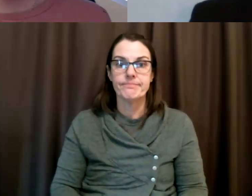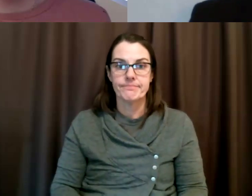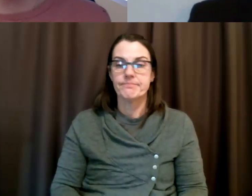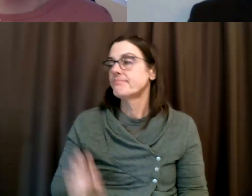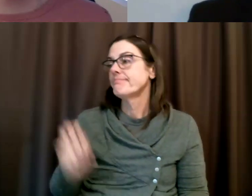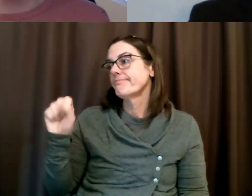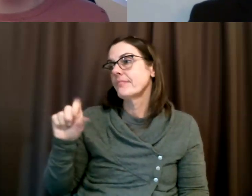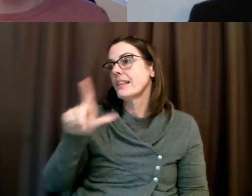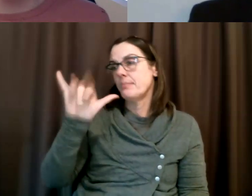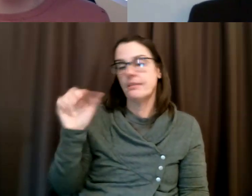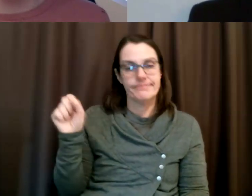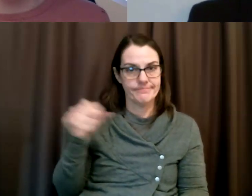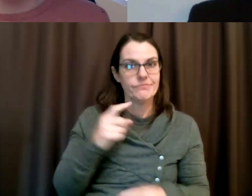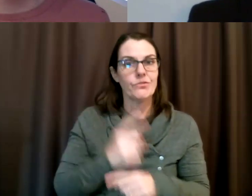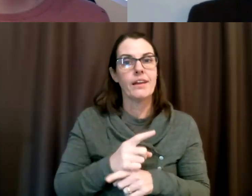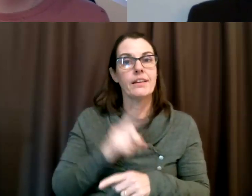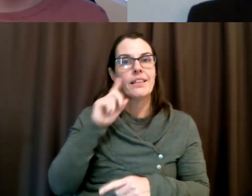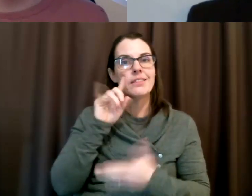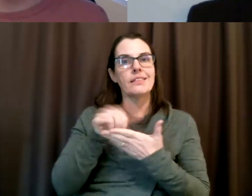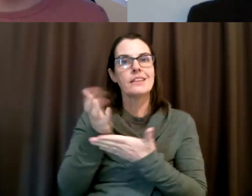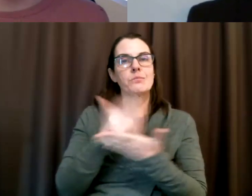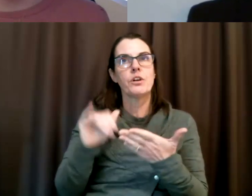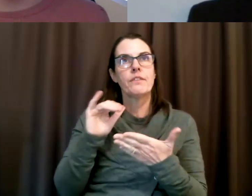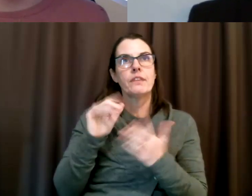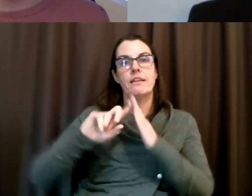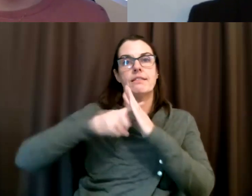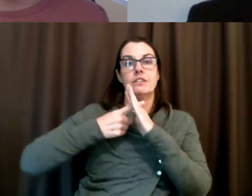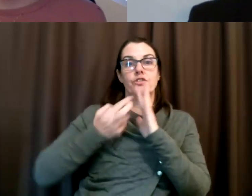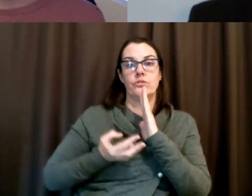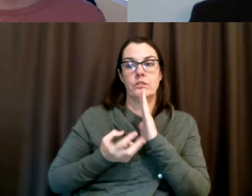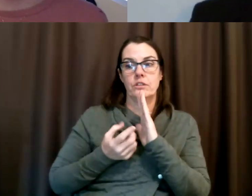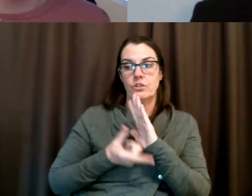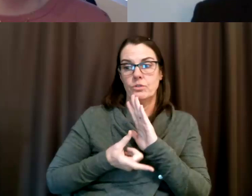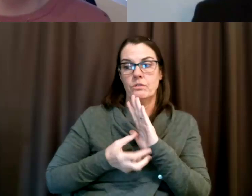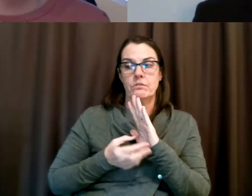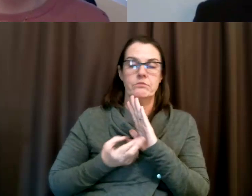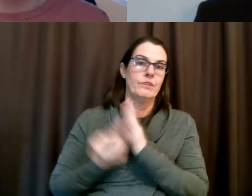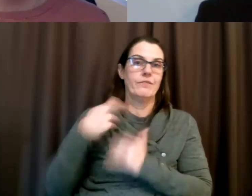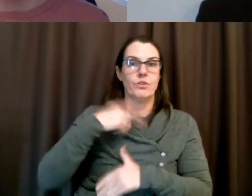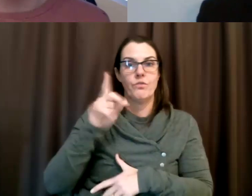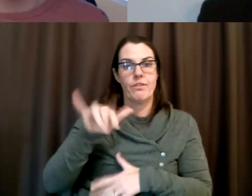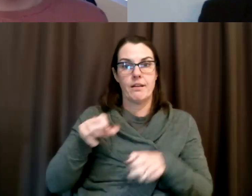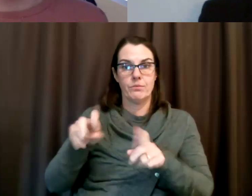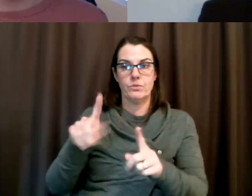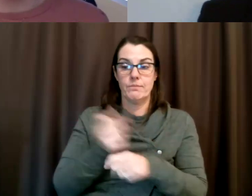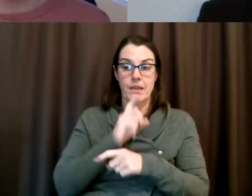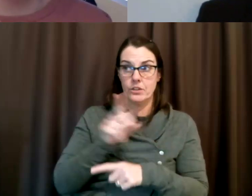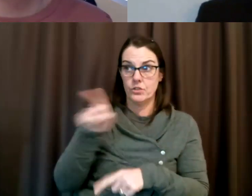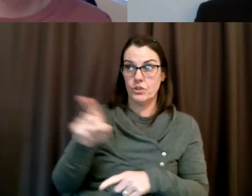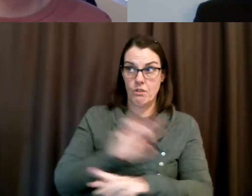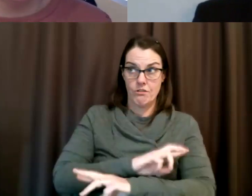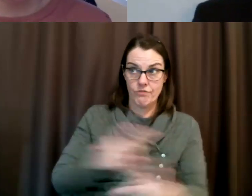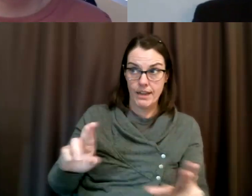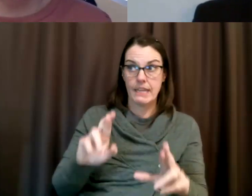think that's part of the initial review of an opportunity and making sure that you are equipped and